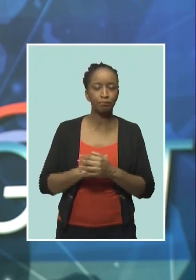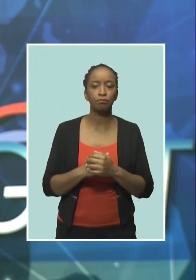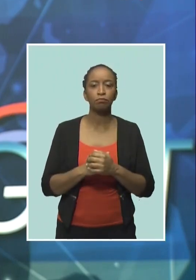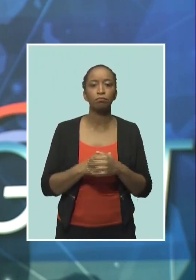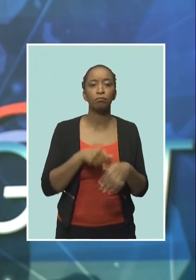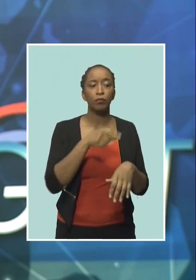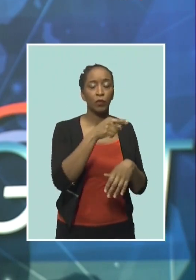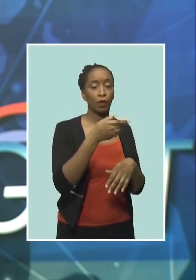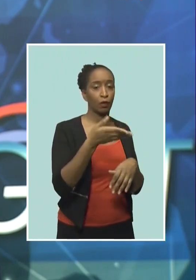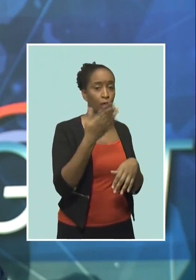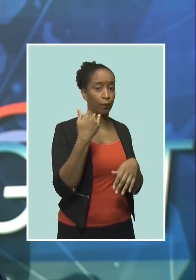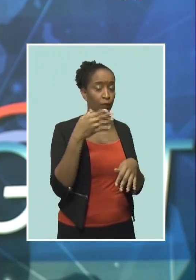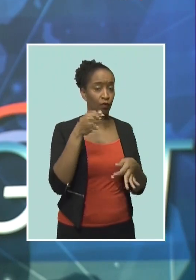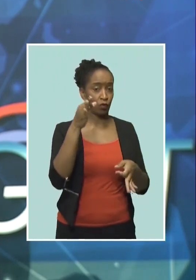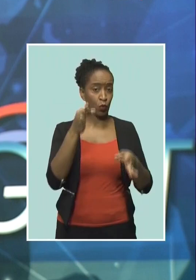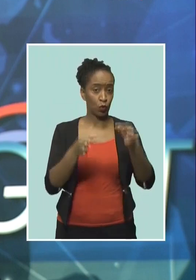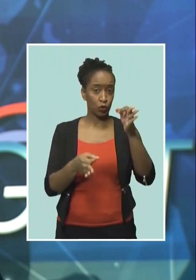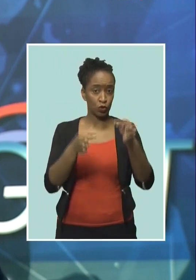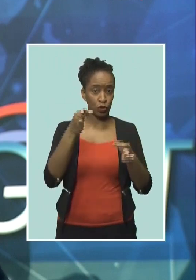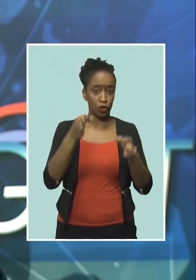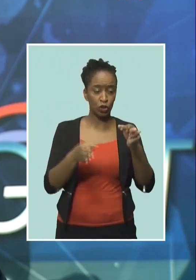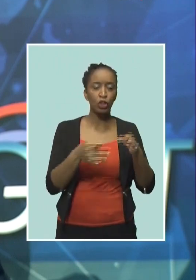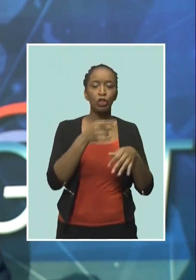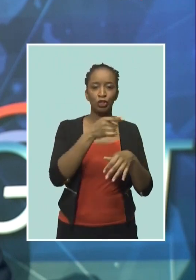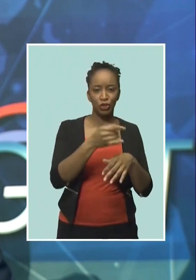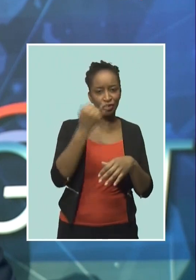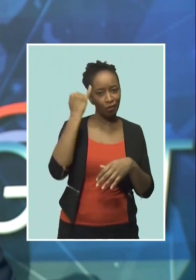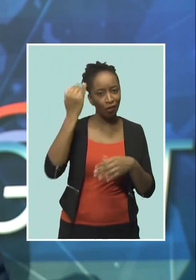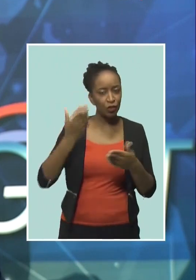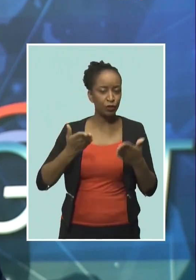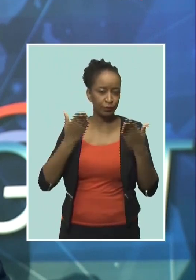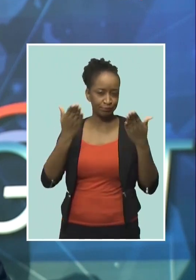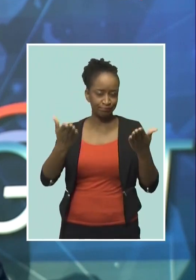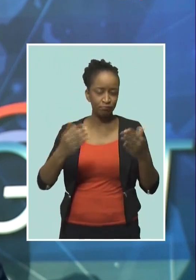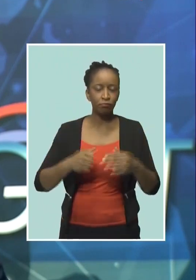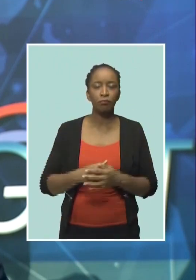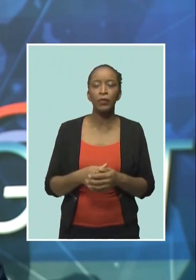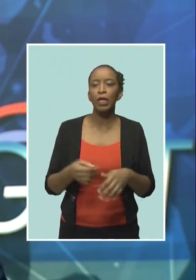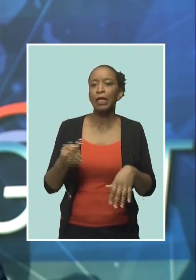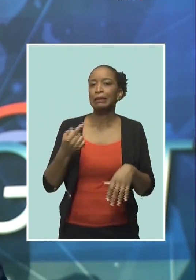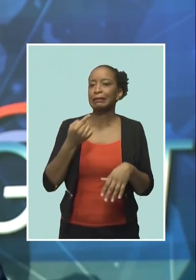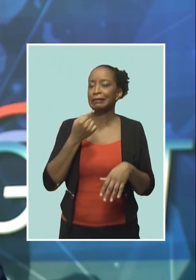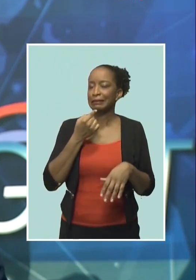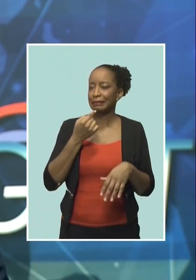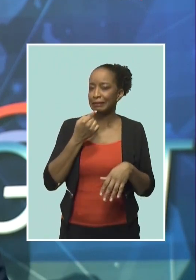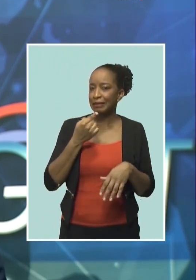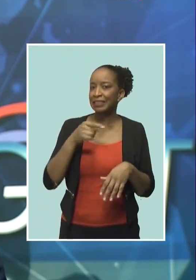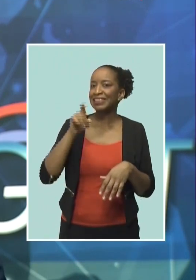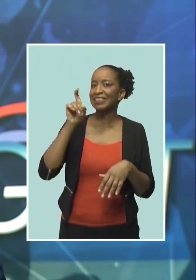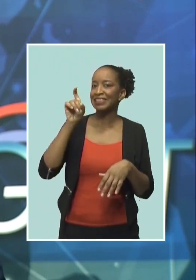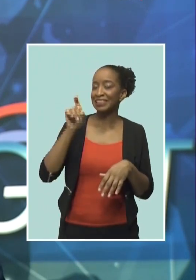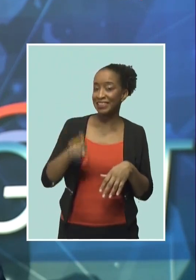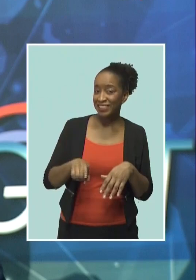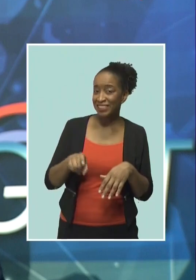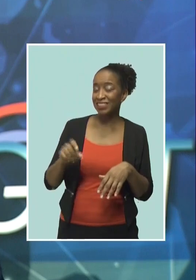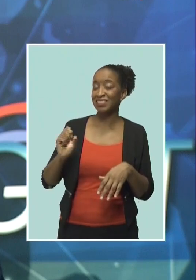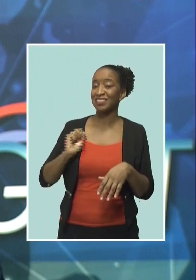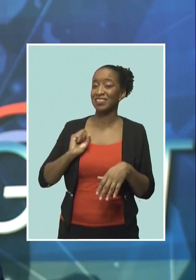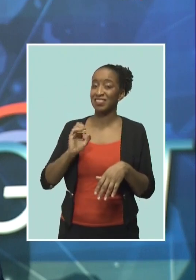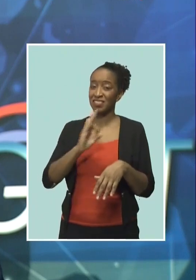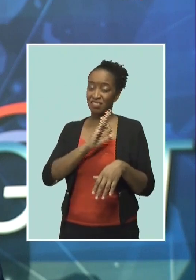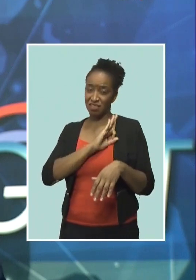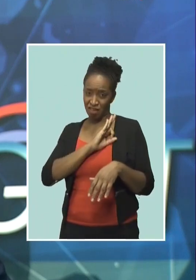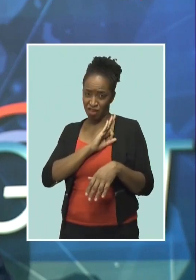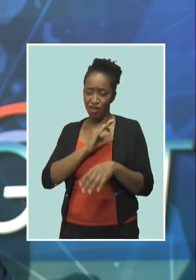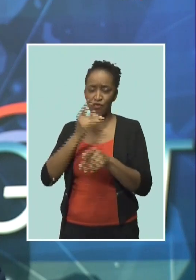Most Honorable Christopher Blackman. However, he says that there is need for the correct support staff to form a secretariat when